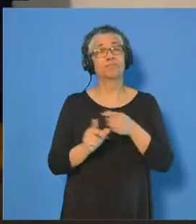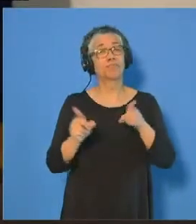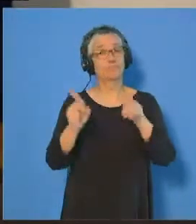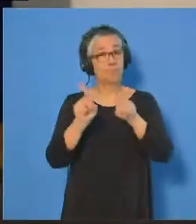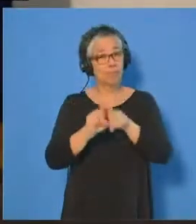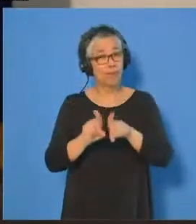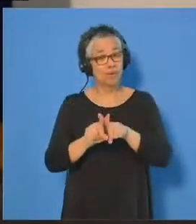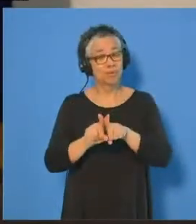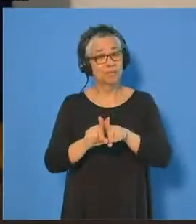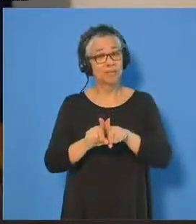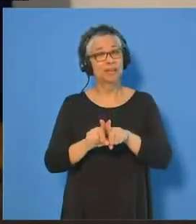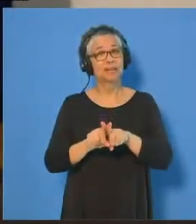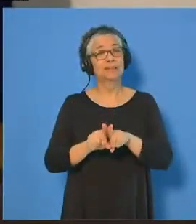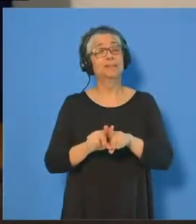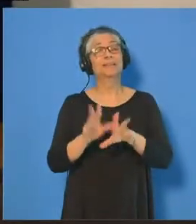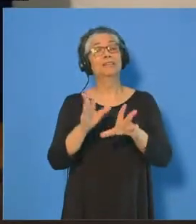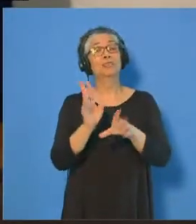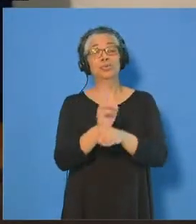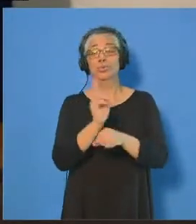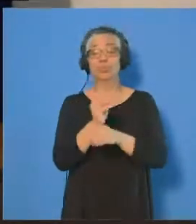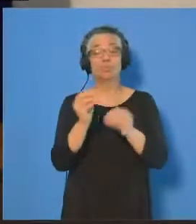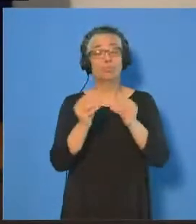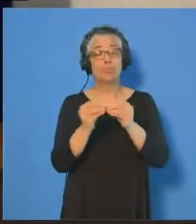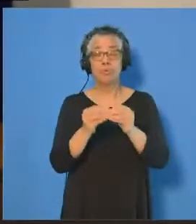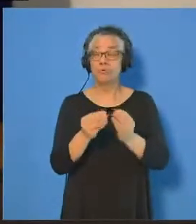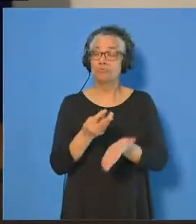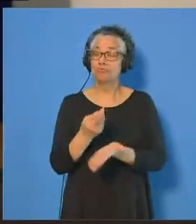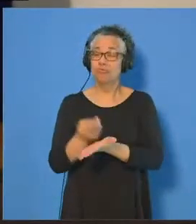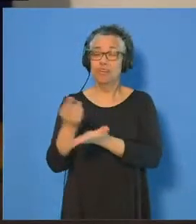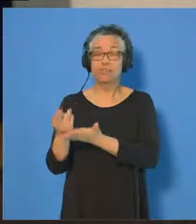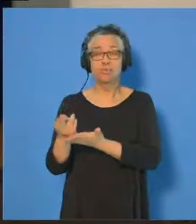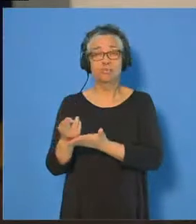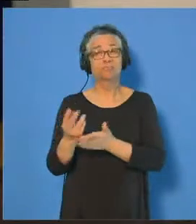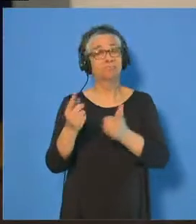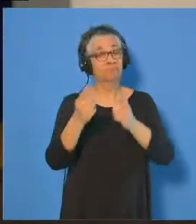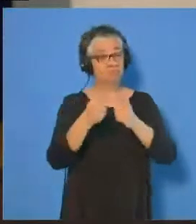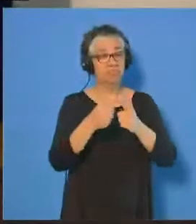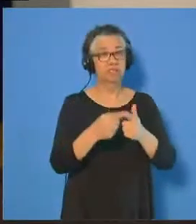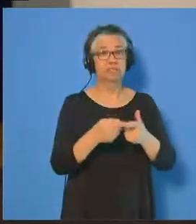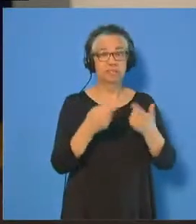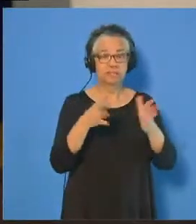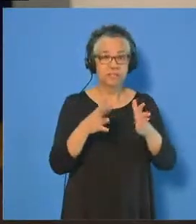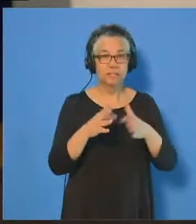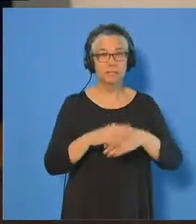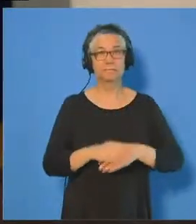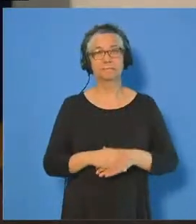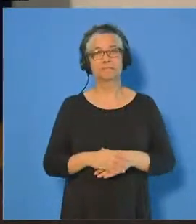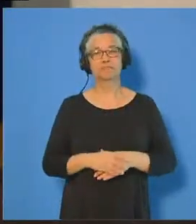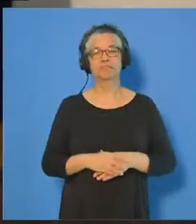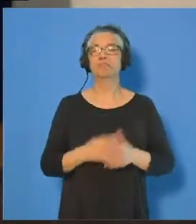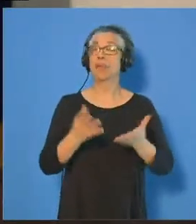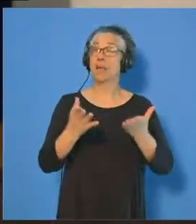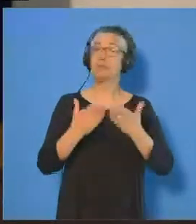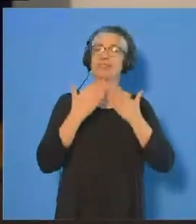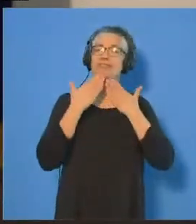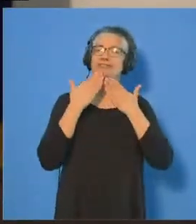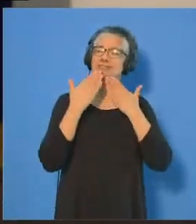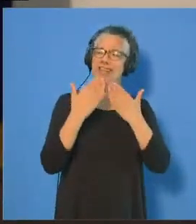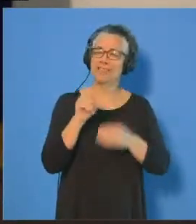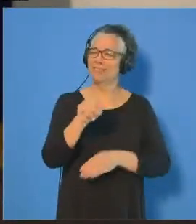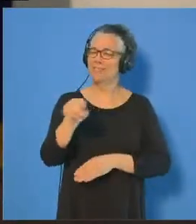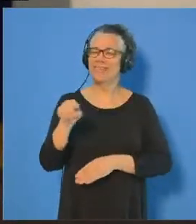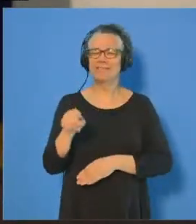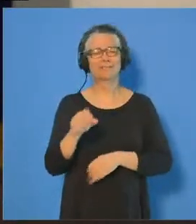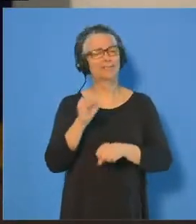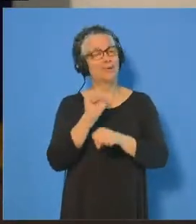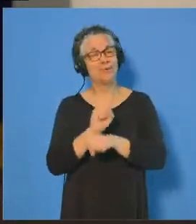engage more resources as needed until it ends. I would like to thank them for